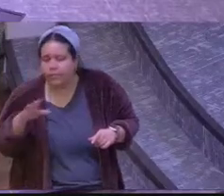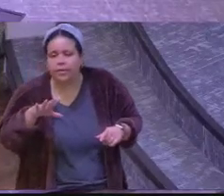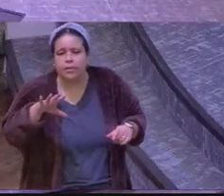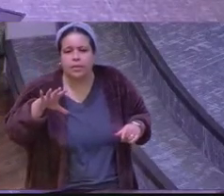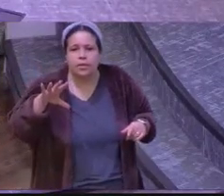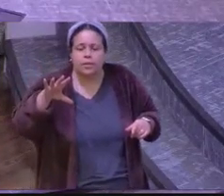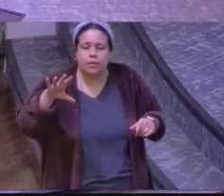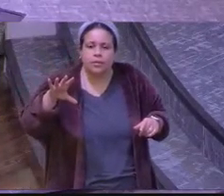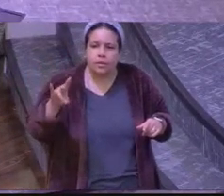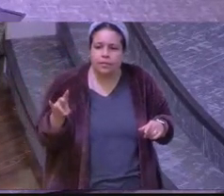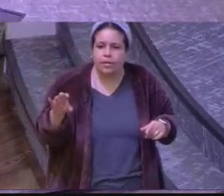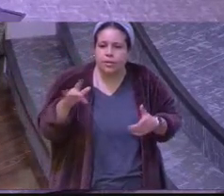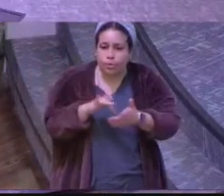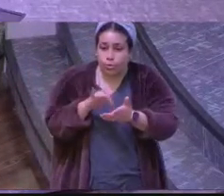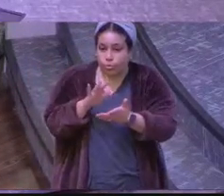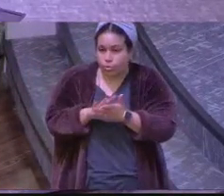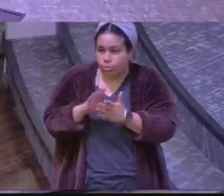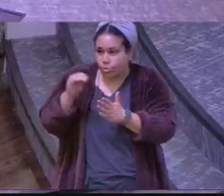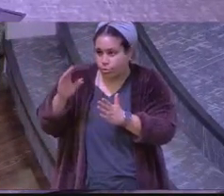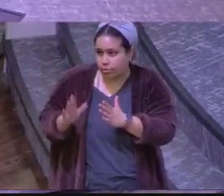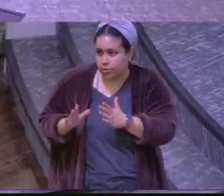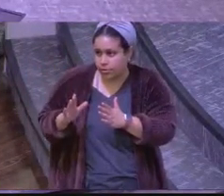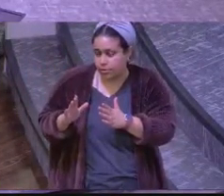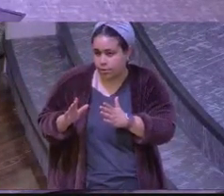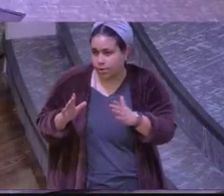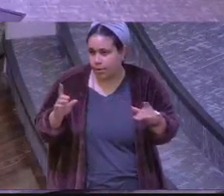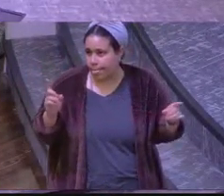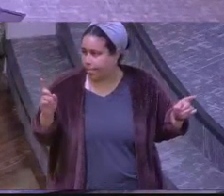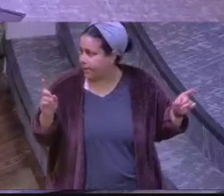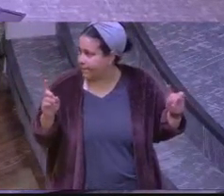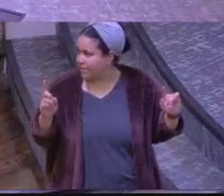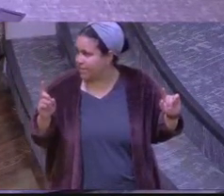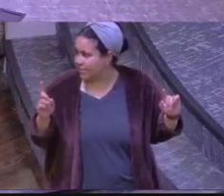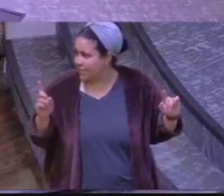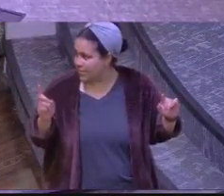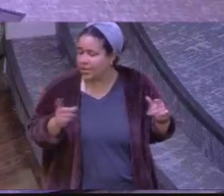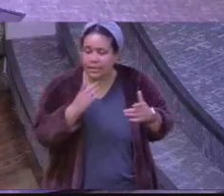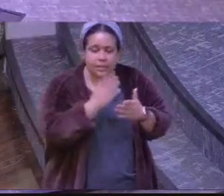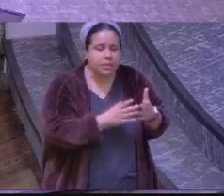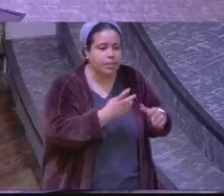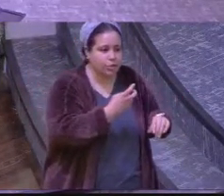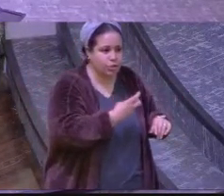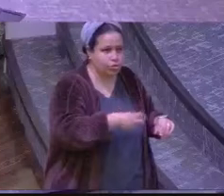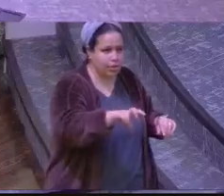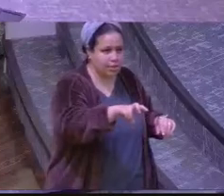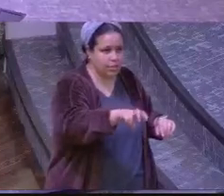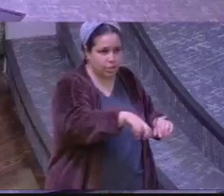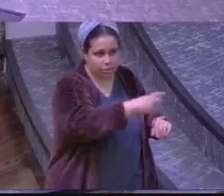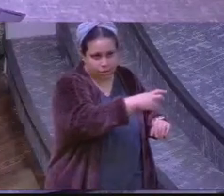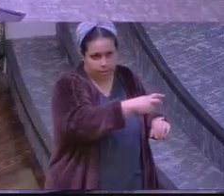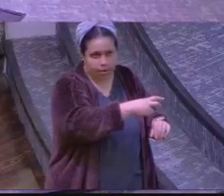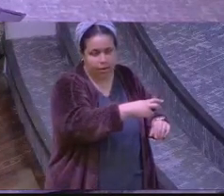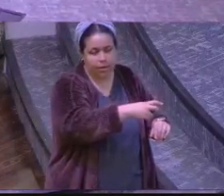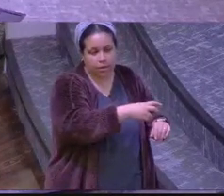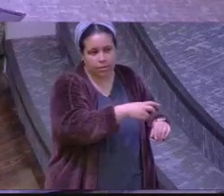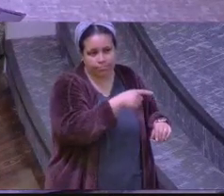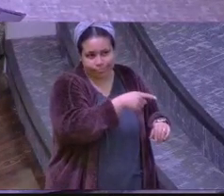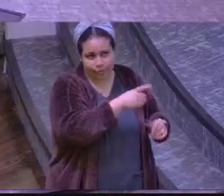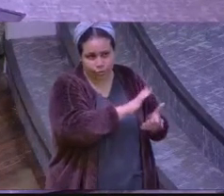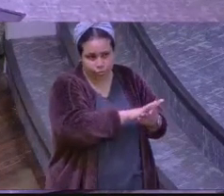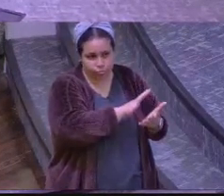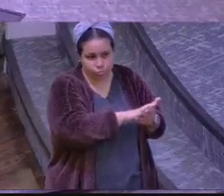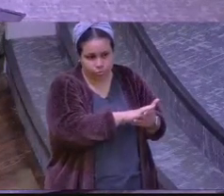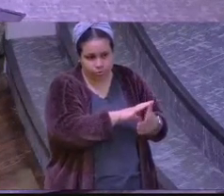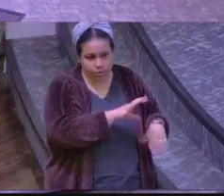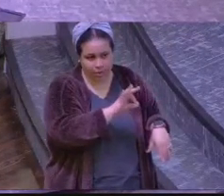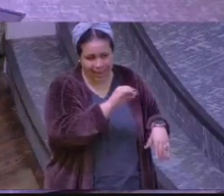schoolers, but this isn't going to be the most current because some of those students have transitioned back to their school, and 90